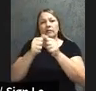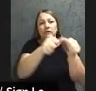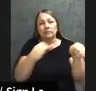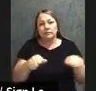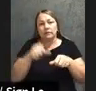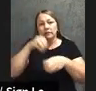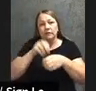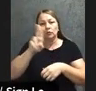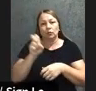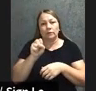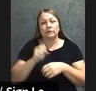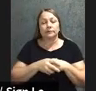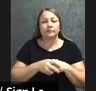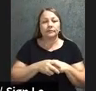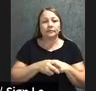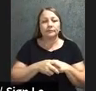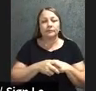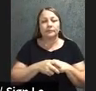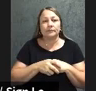States.